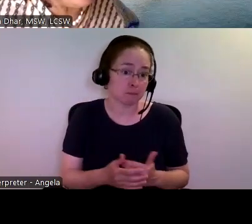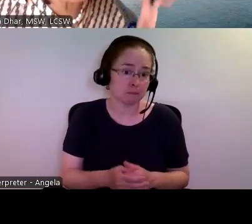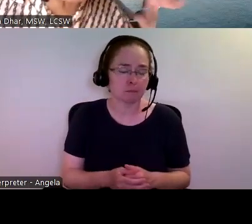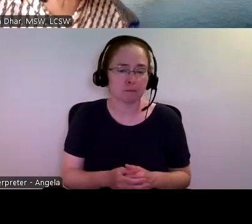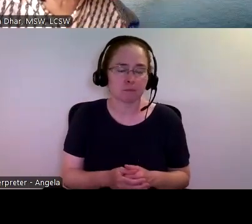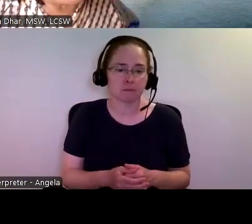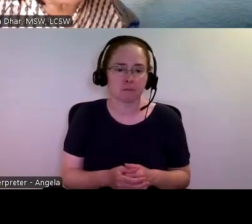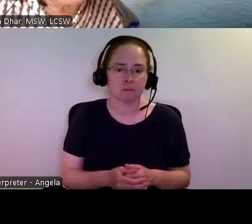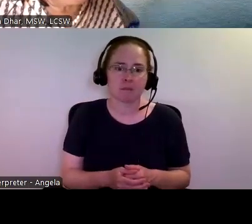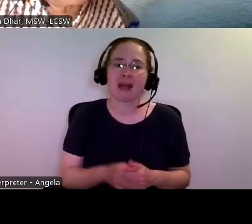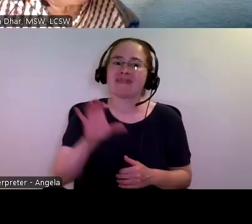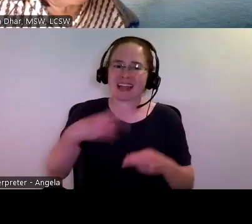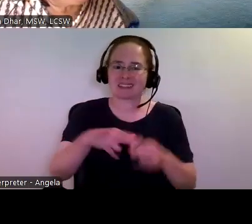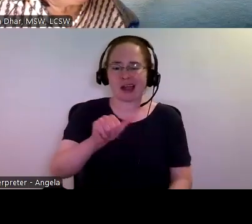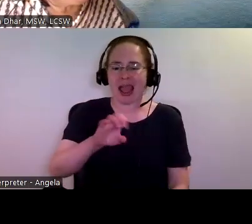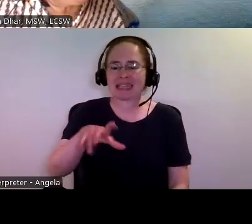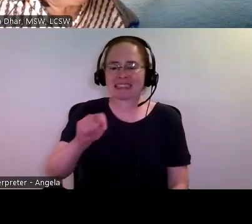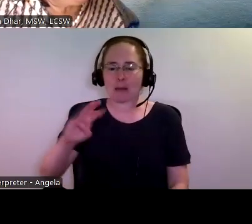And that's an asset map.